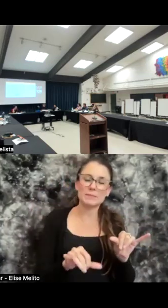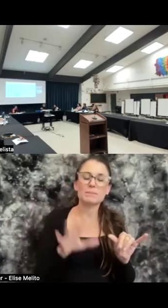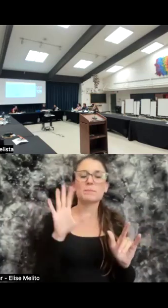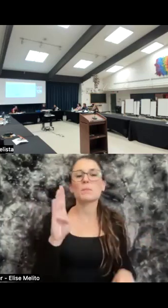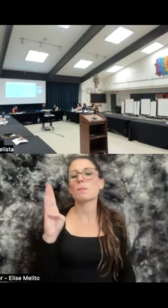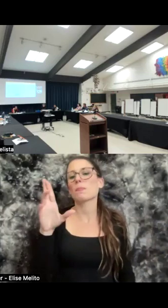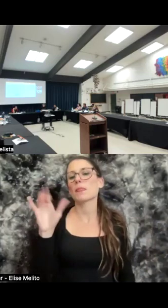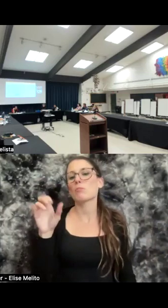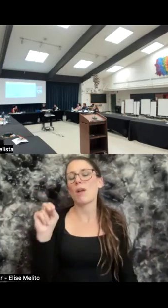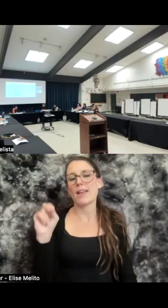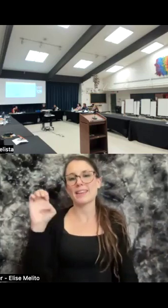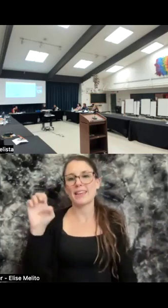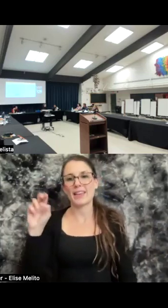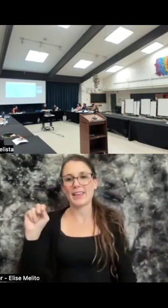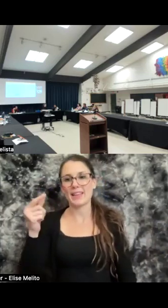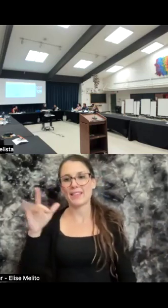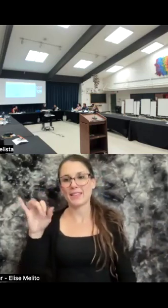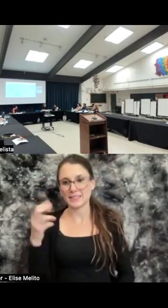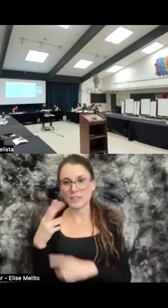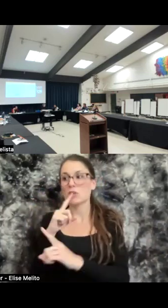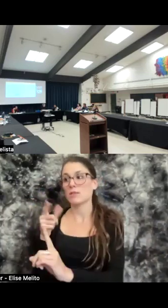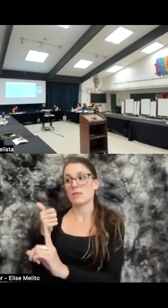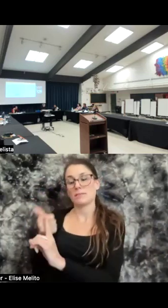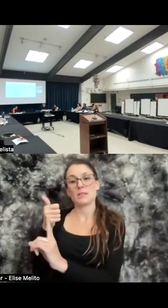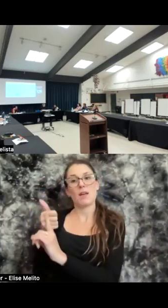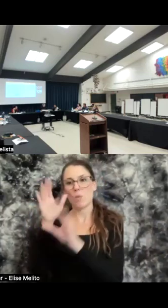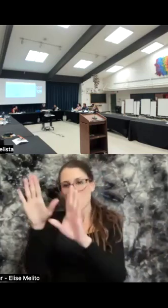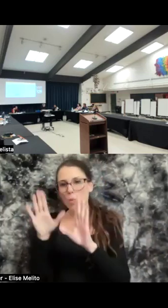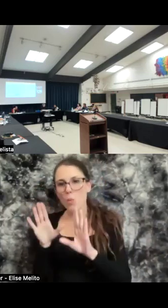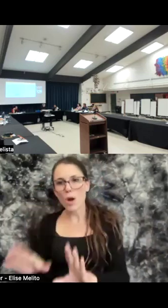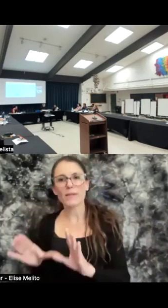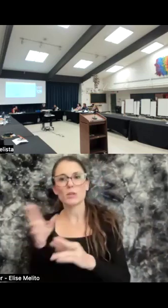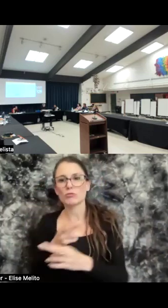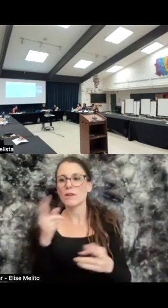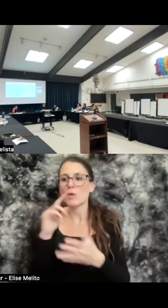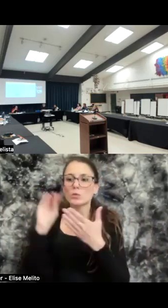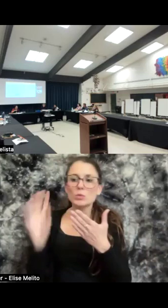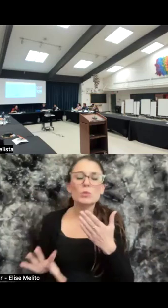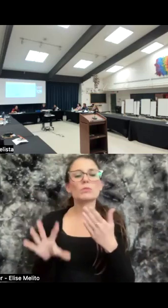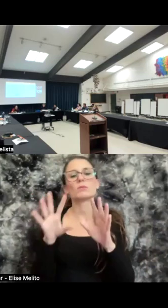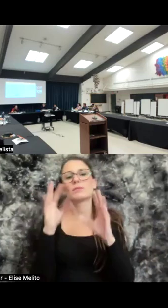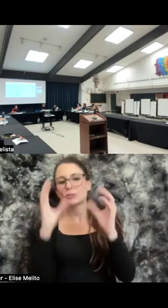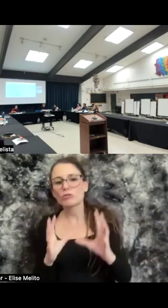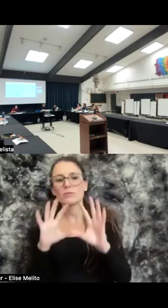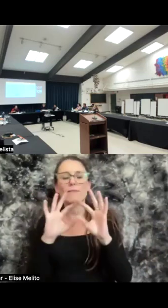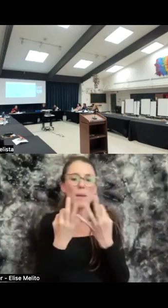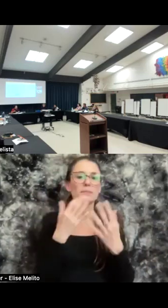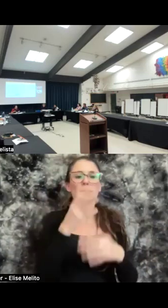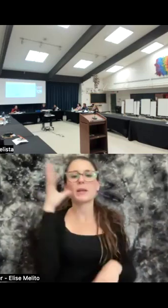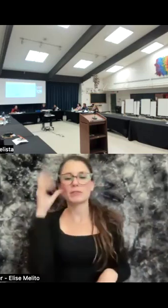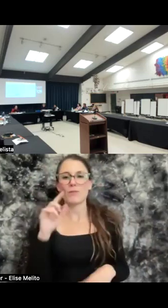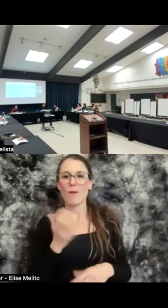Brian Inglis is a wonderful resource for our students, teachers, families, parents, and our